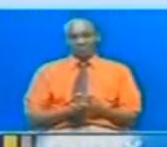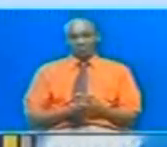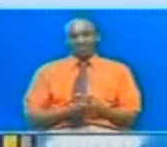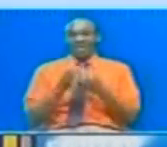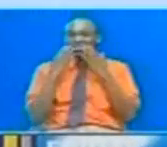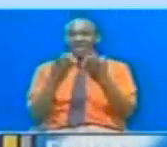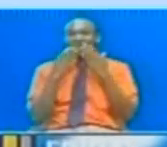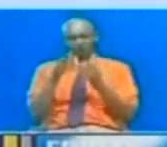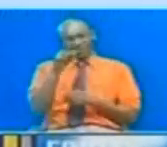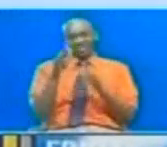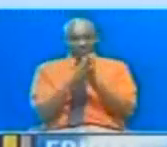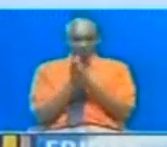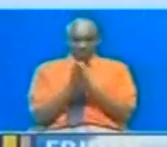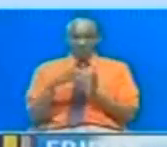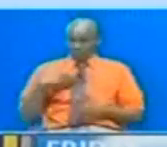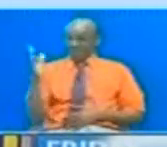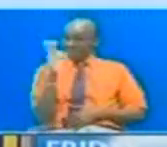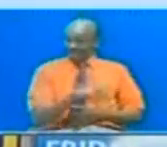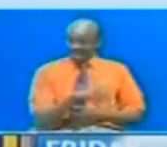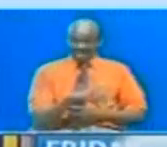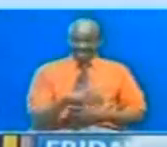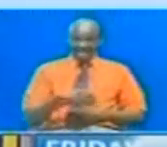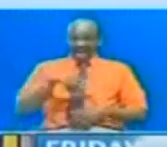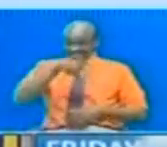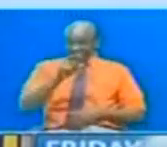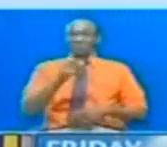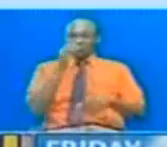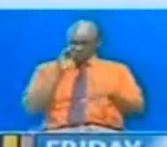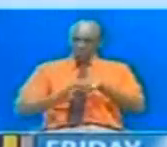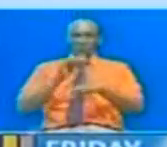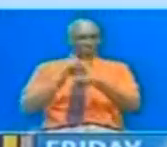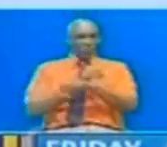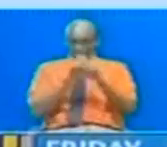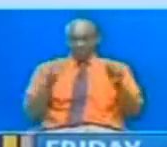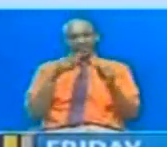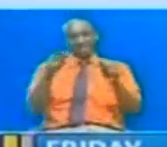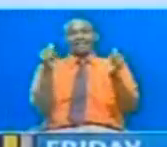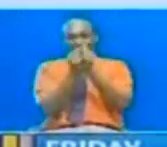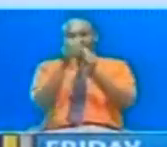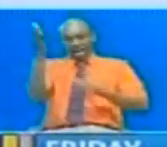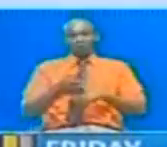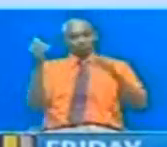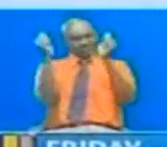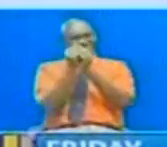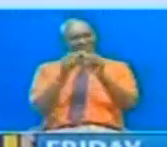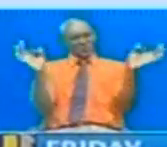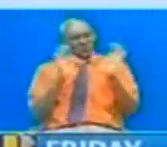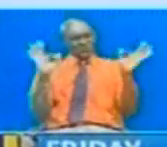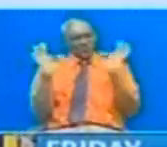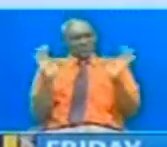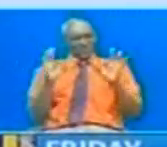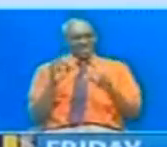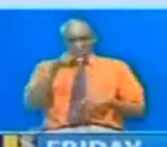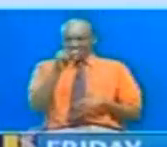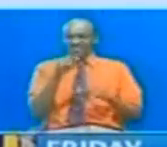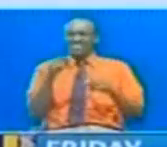Thank you, Francis, for that. Well, we are back. I mean, she has done so well. I will give you a 10 out of 10. That was amazing. And that